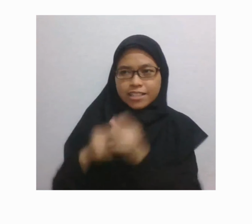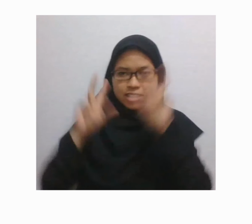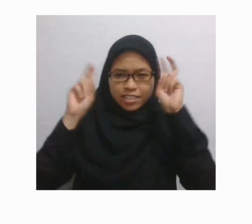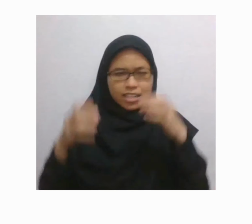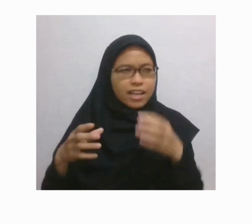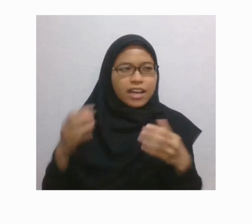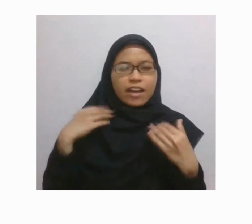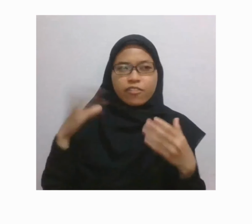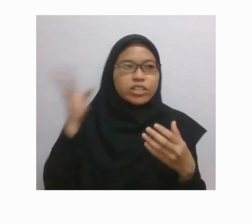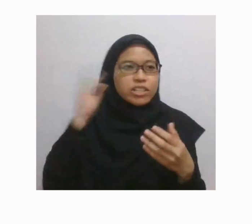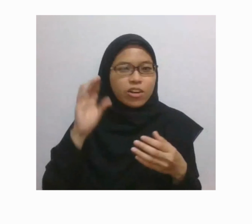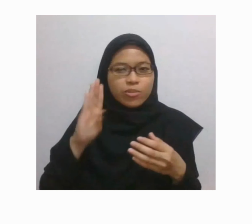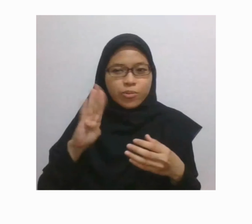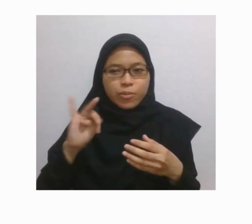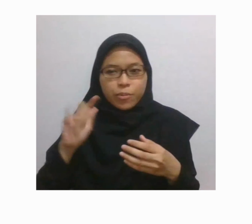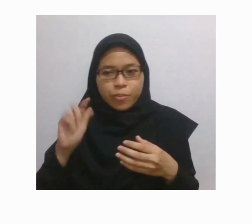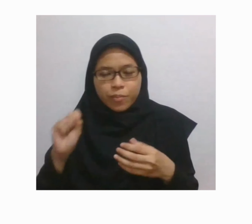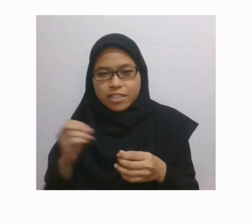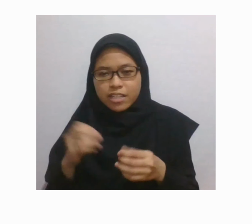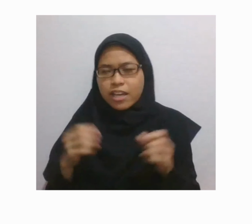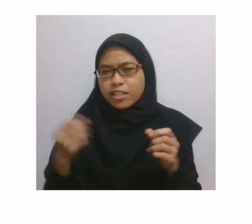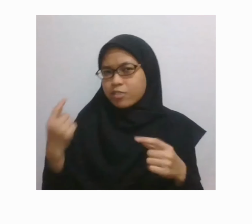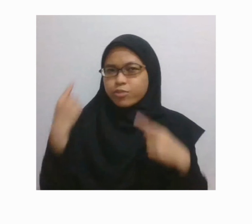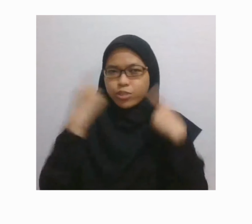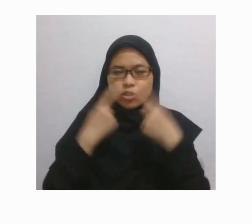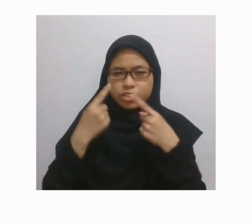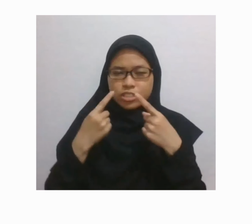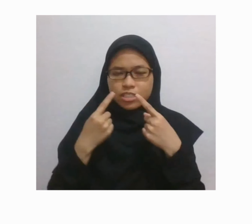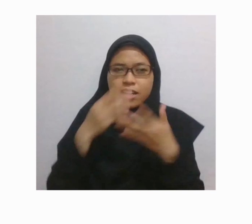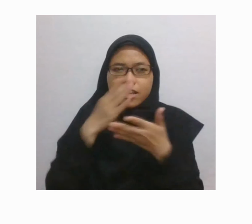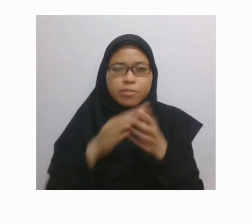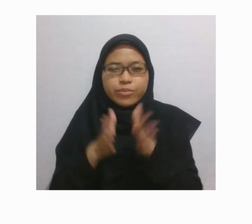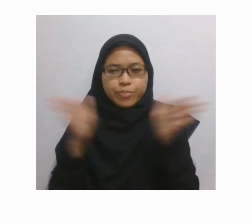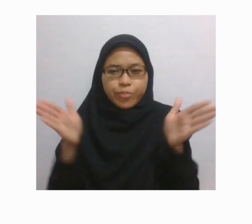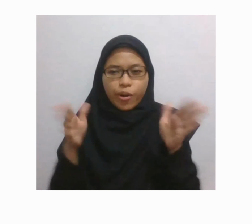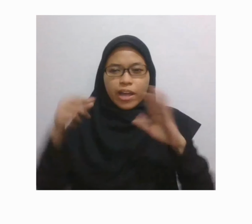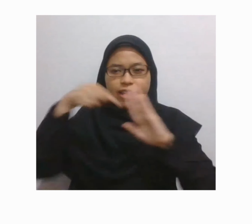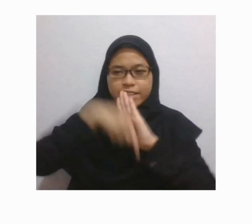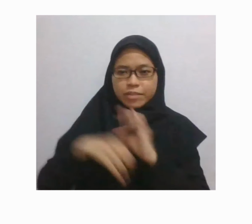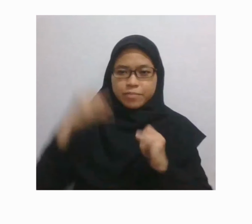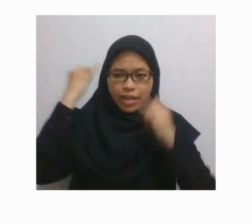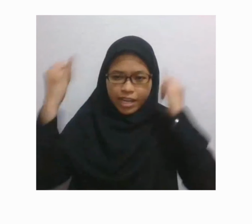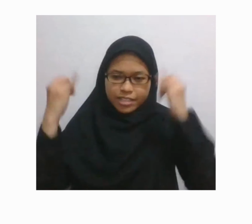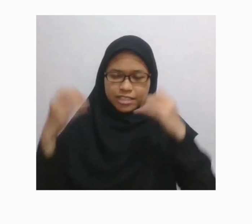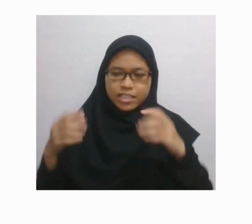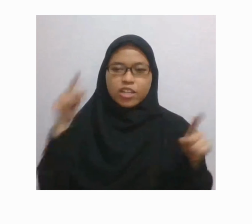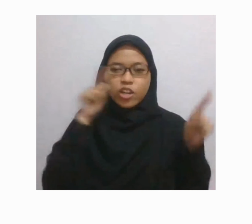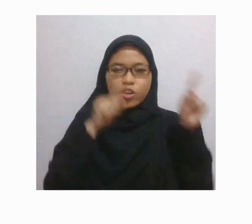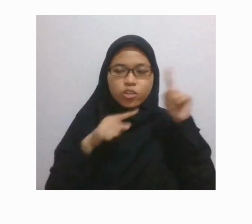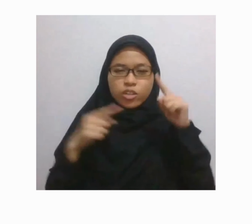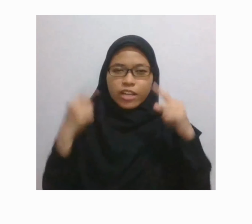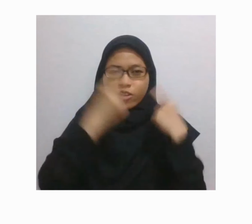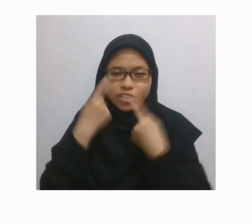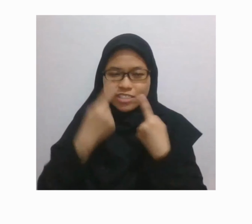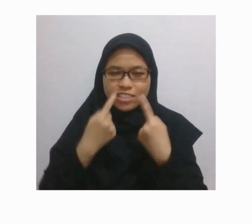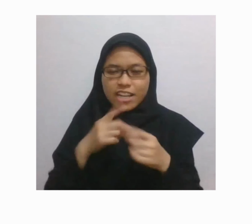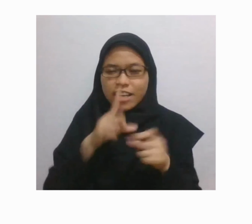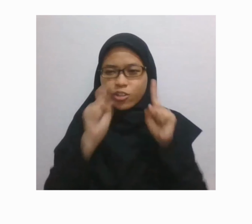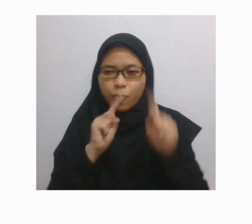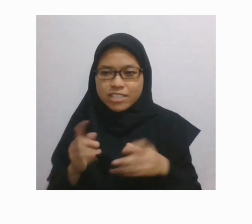bites and consider some of the broader and deeper ideas, considerations, questions that are